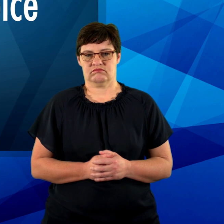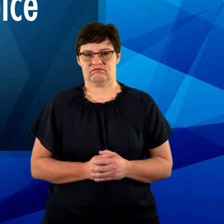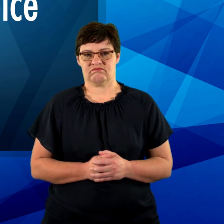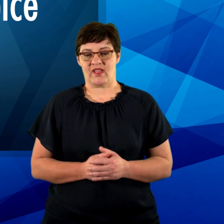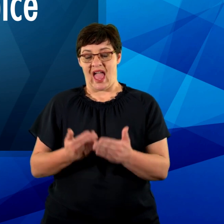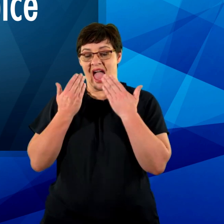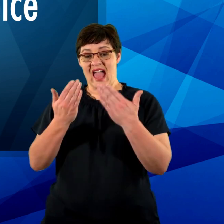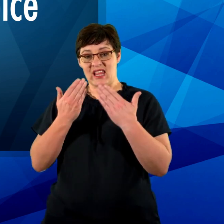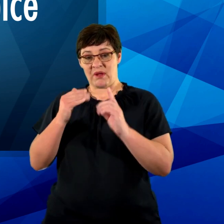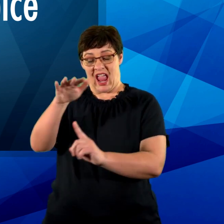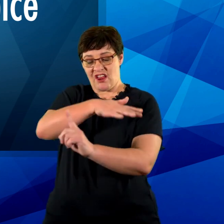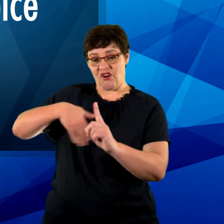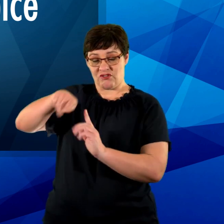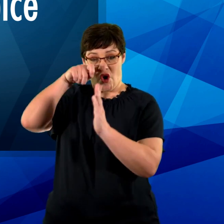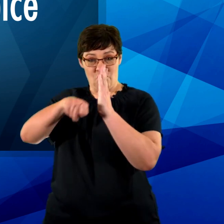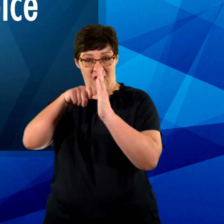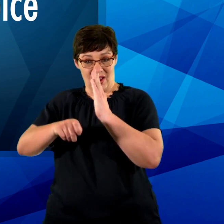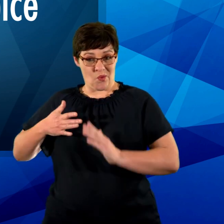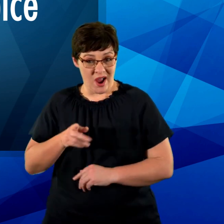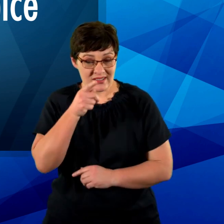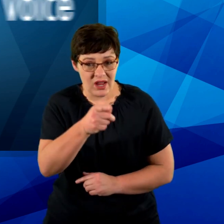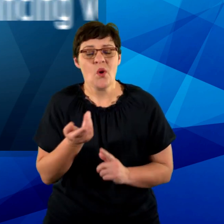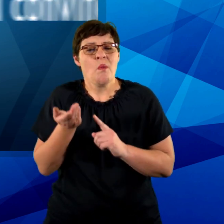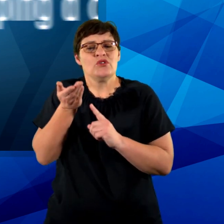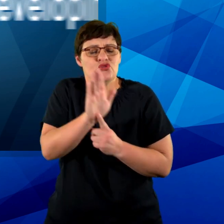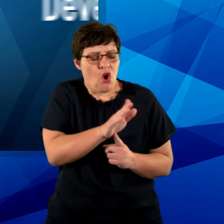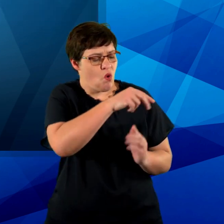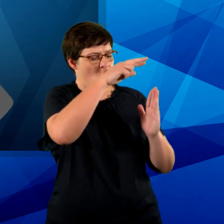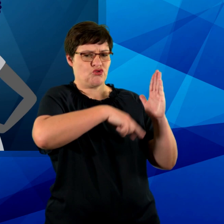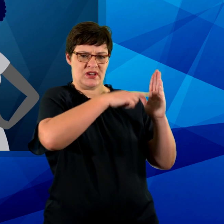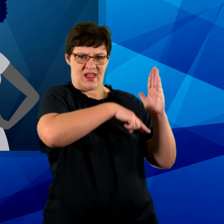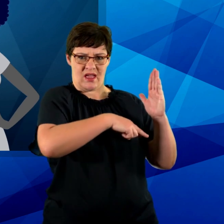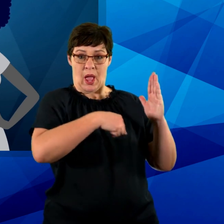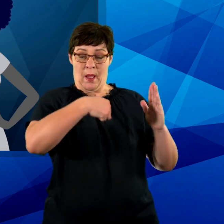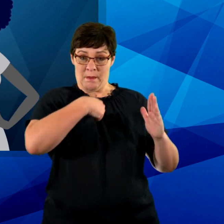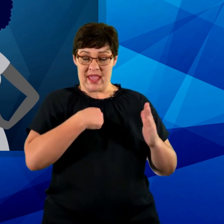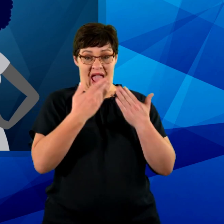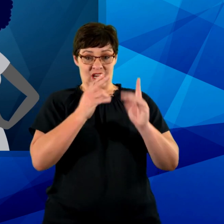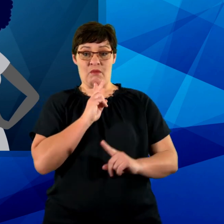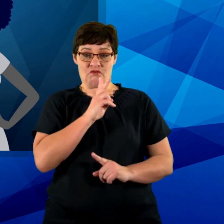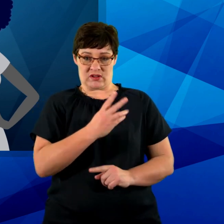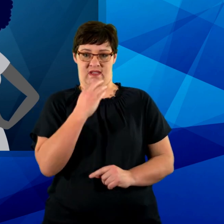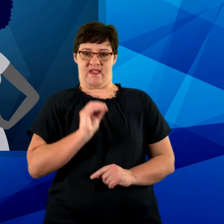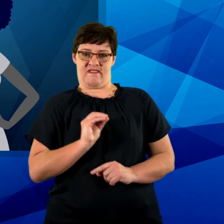When you write in the academic environment, you have to be able to indicate to your readers that you have an academic voice.